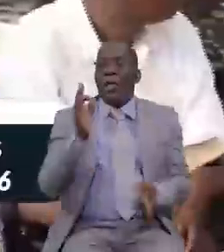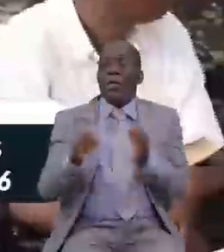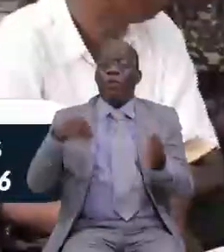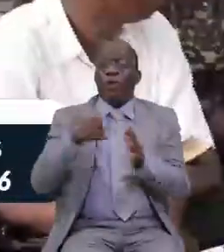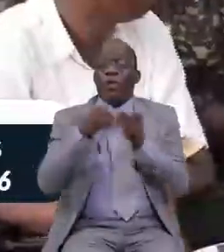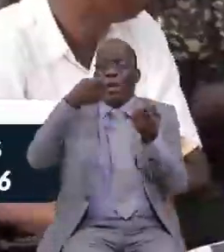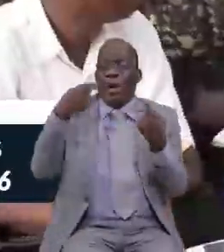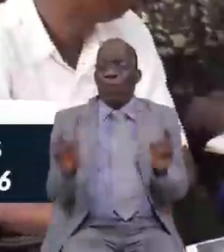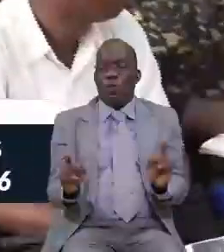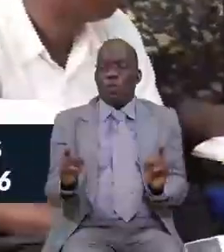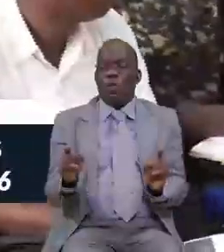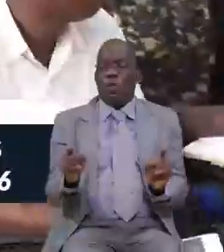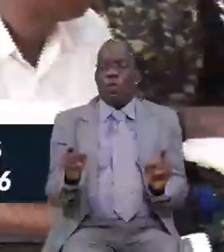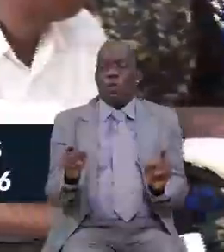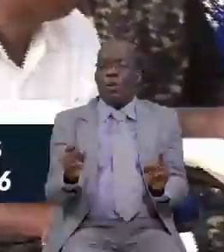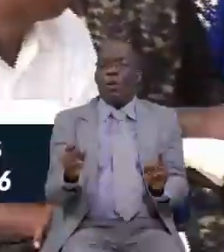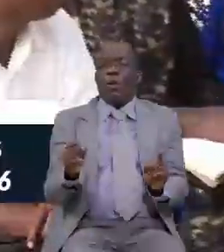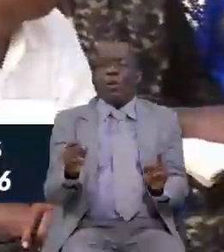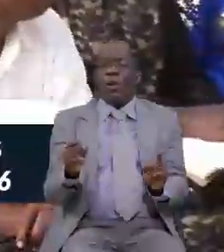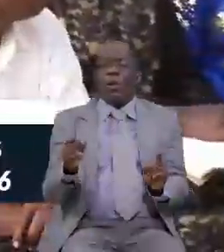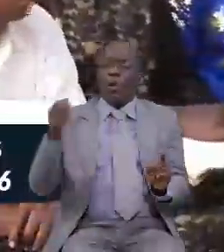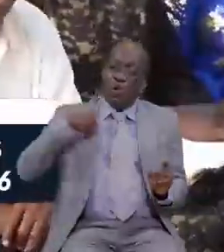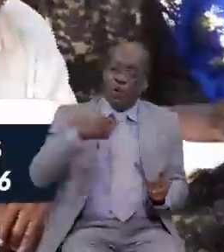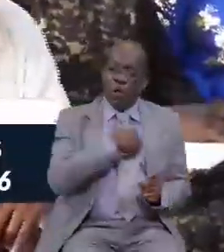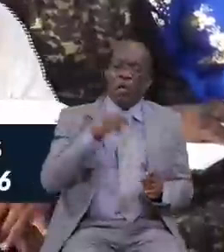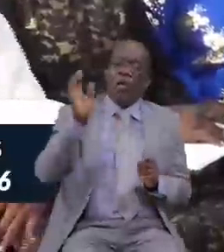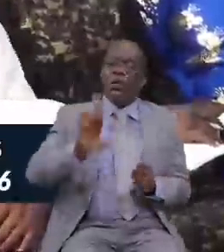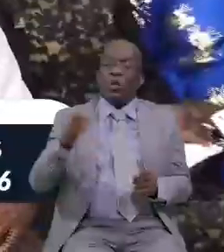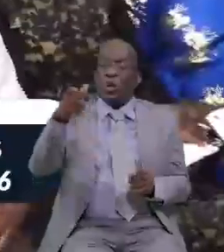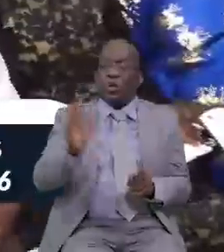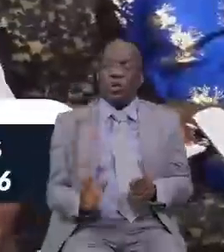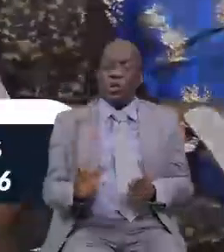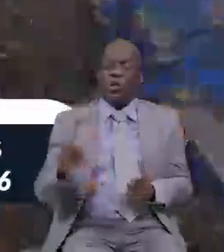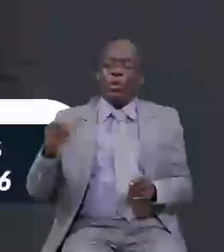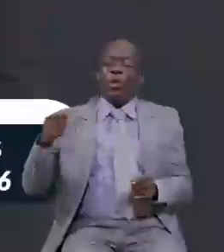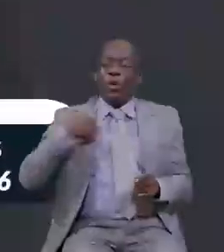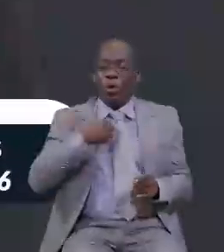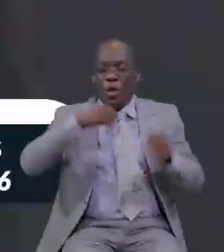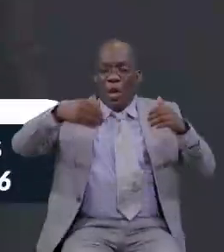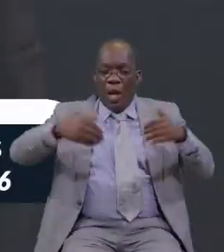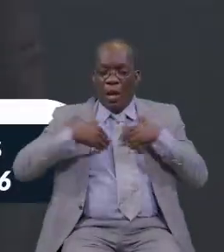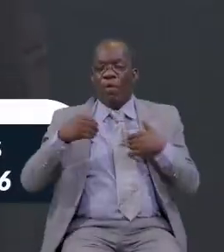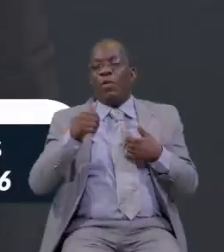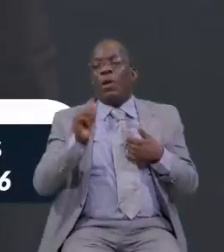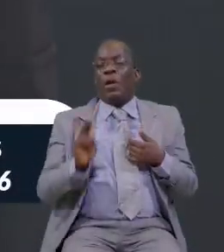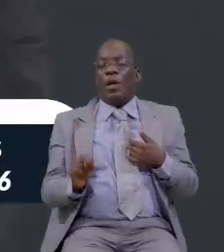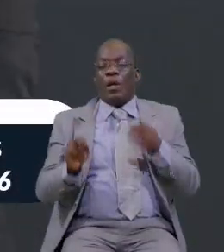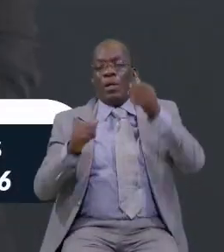we, all of us, children of God, have an advocate for the